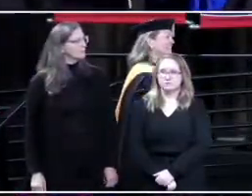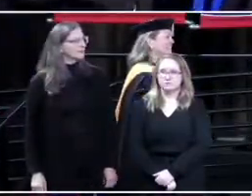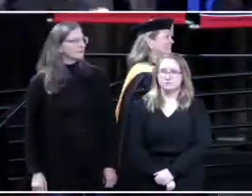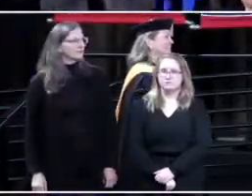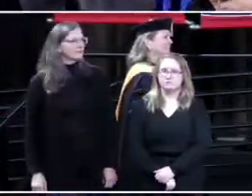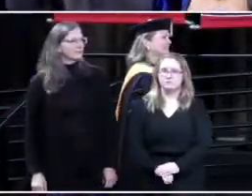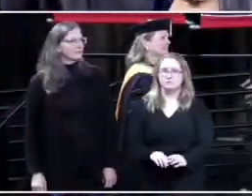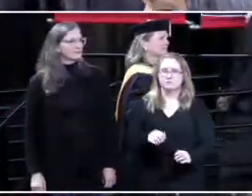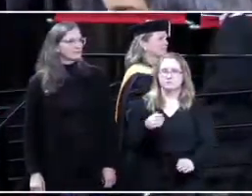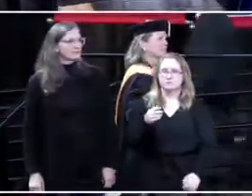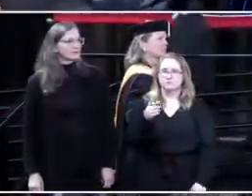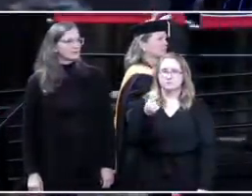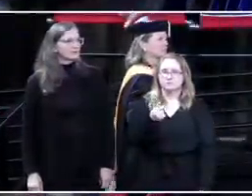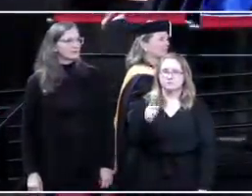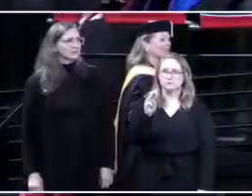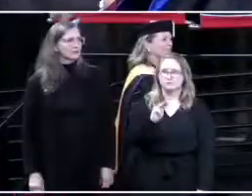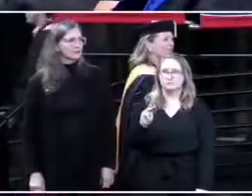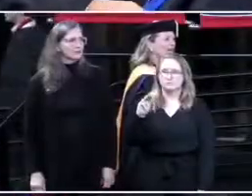Reagan McCall Harrison.